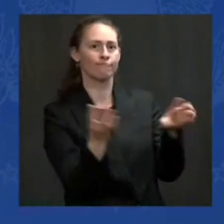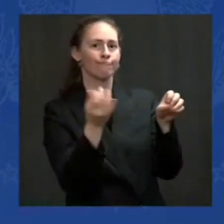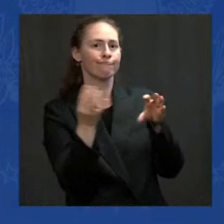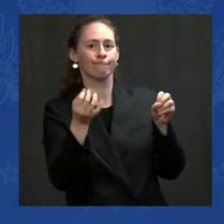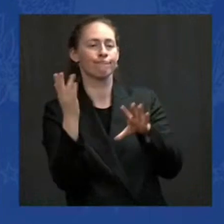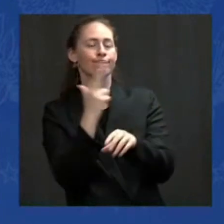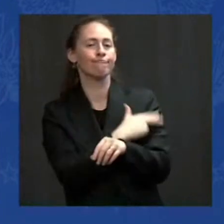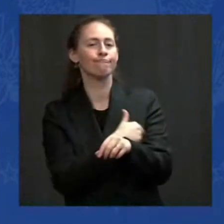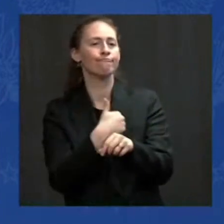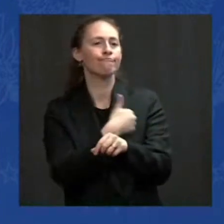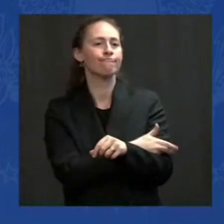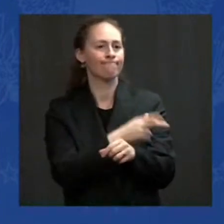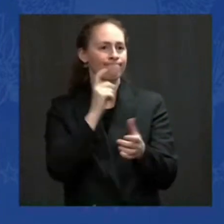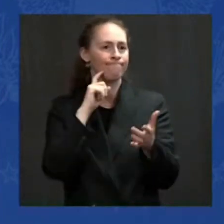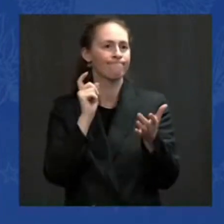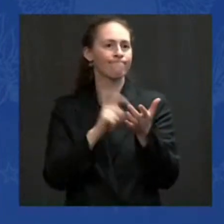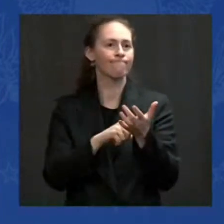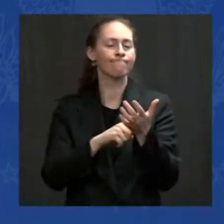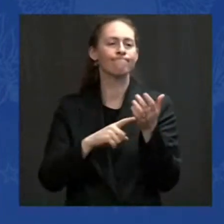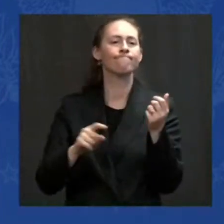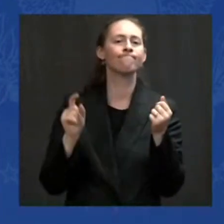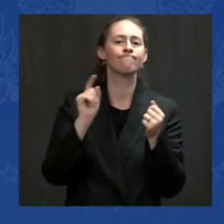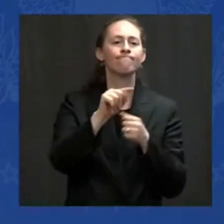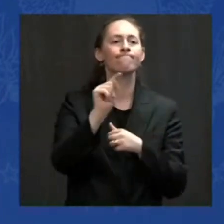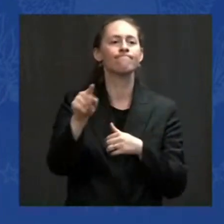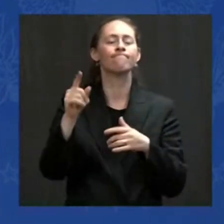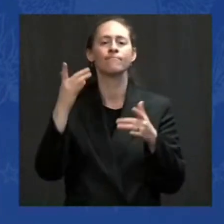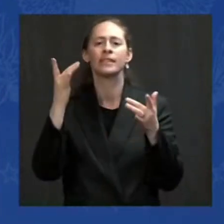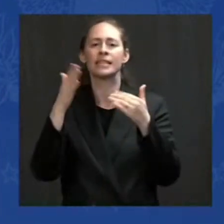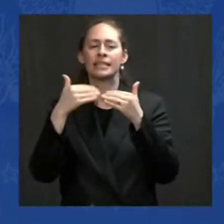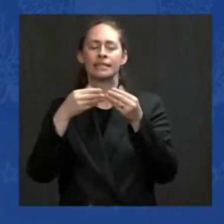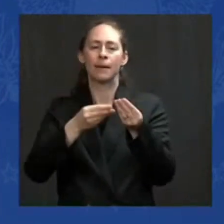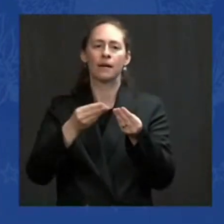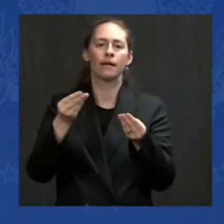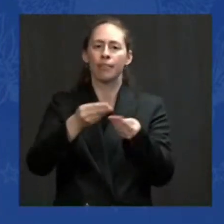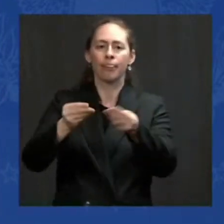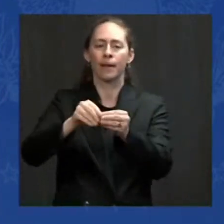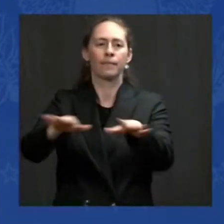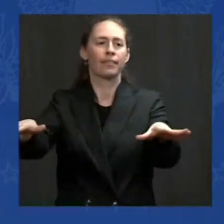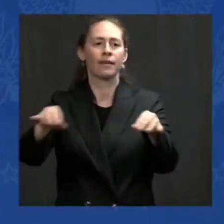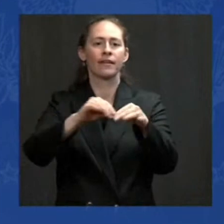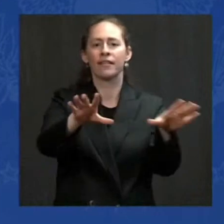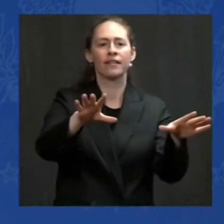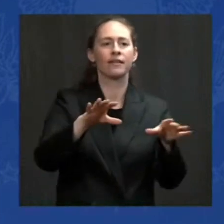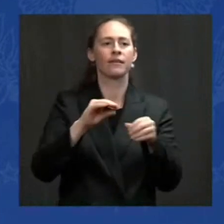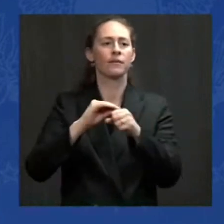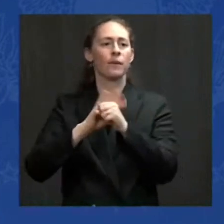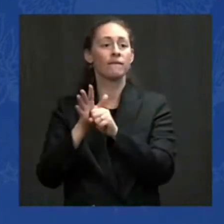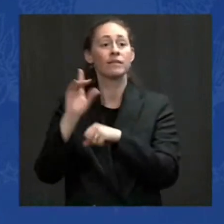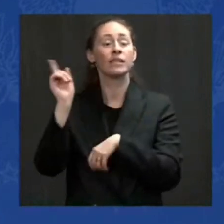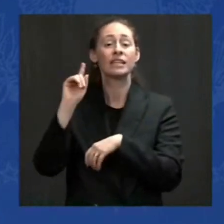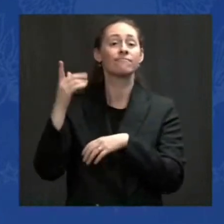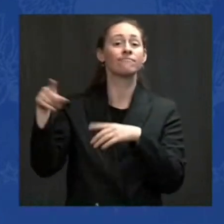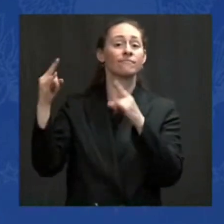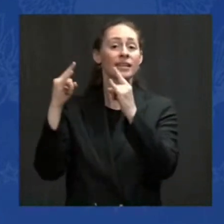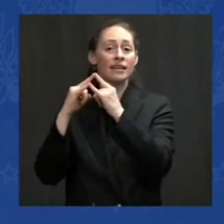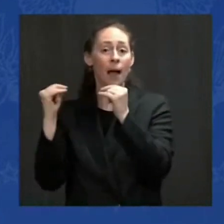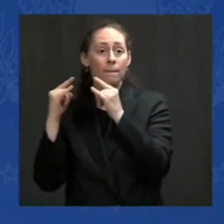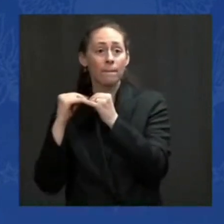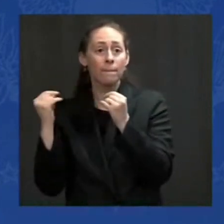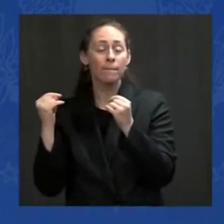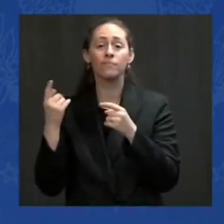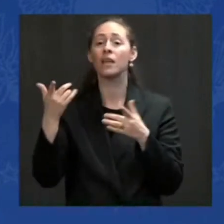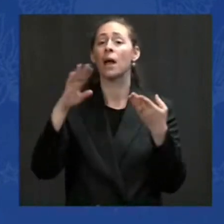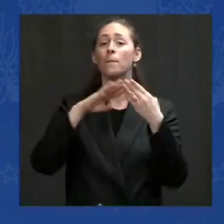some small clusters and larger outbreaks of COVID-19 in locations such as camps and community events where